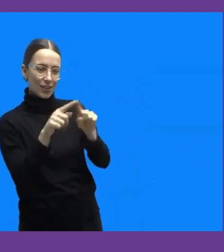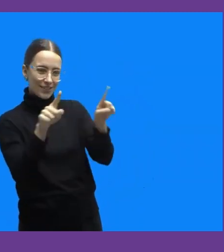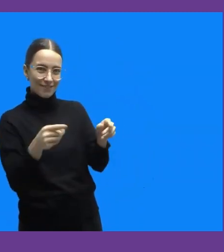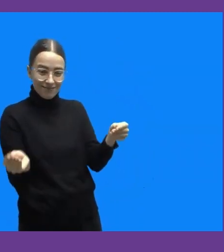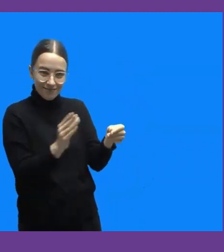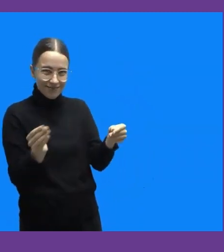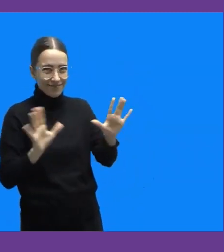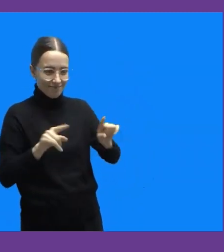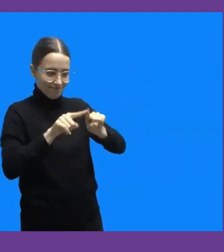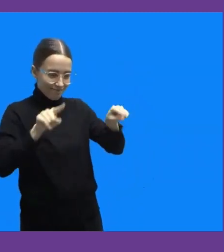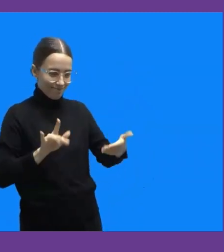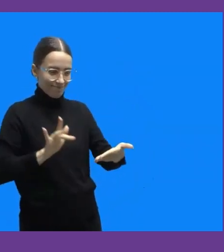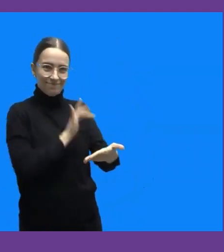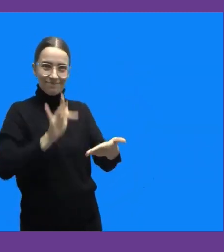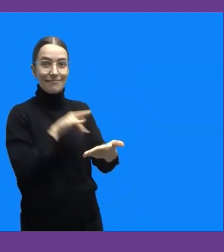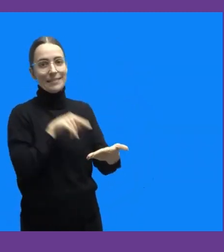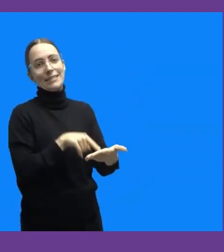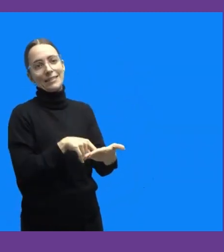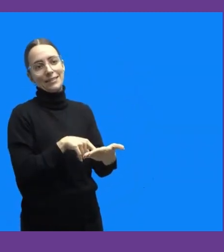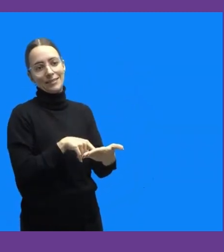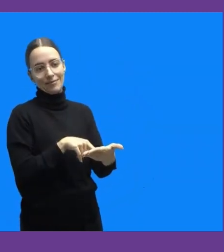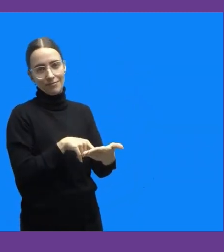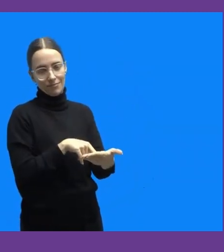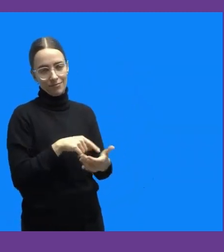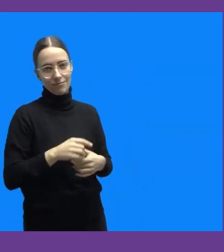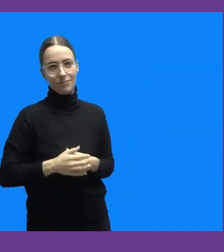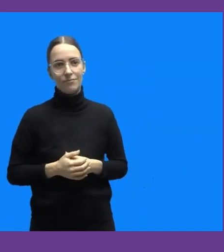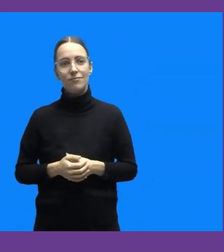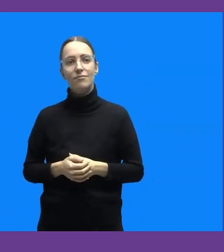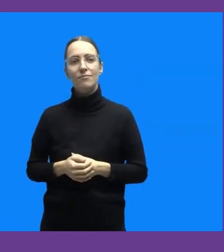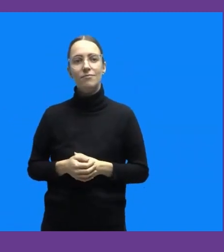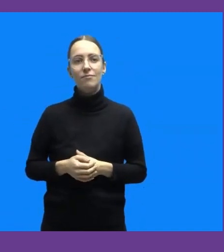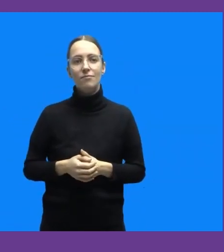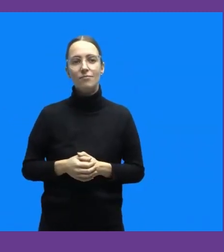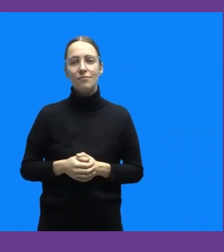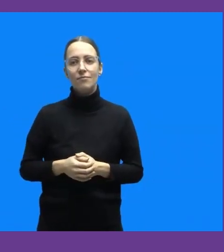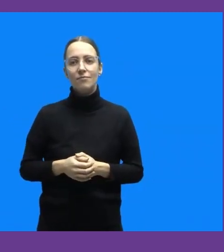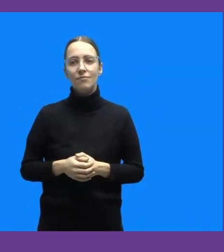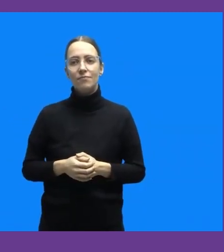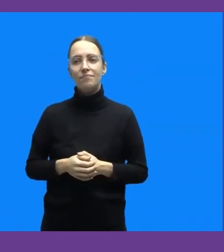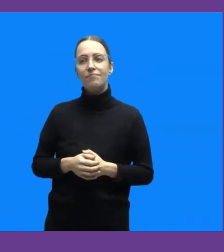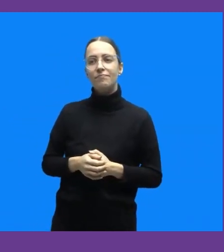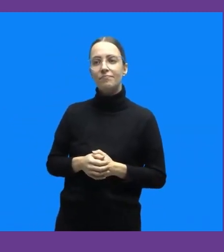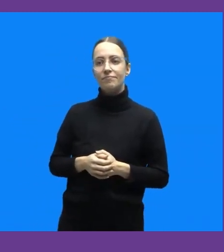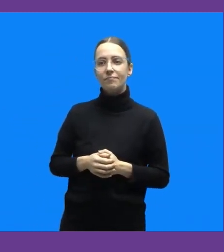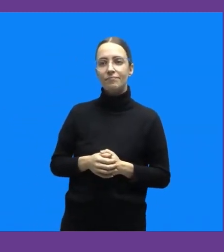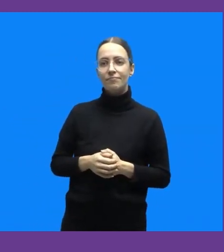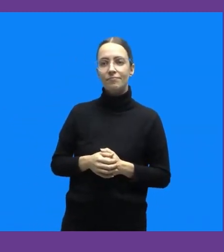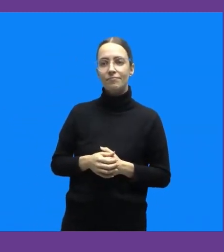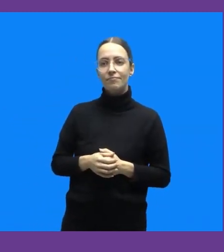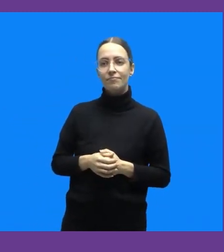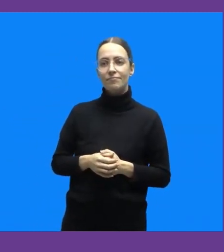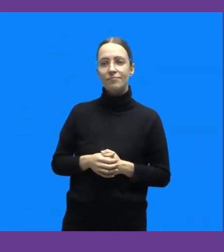That's one, but it might have a few words. That it would be a core component in any